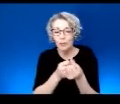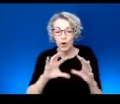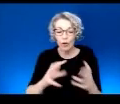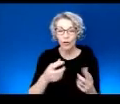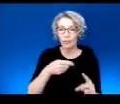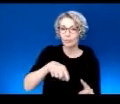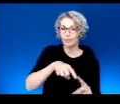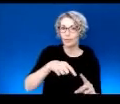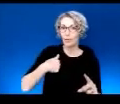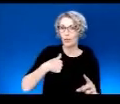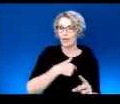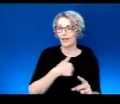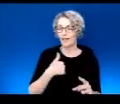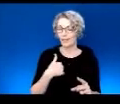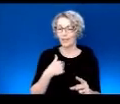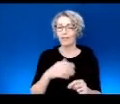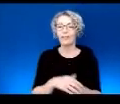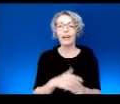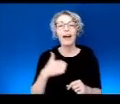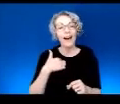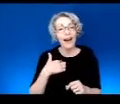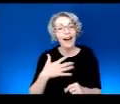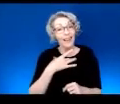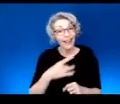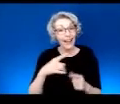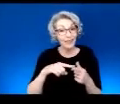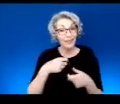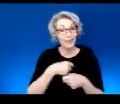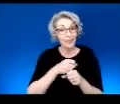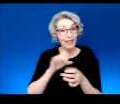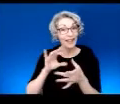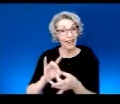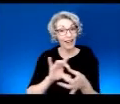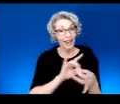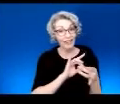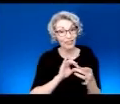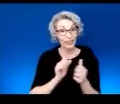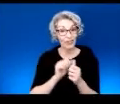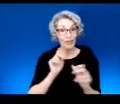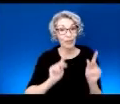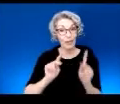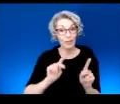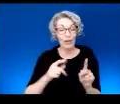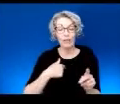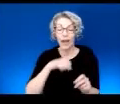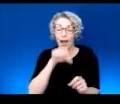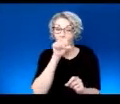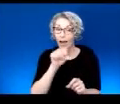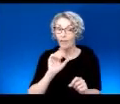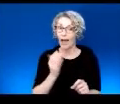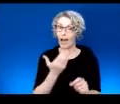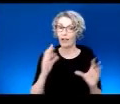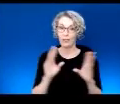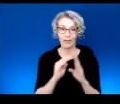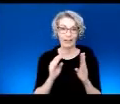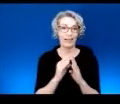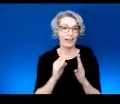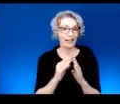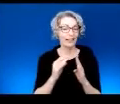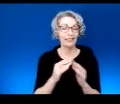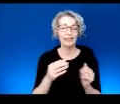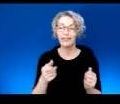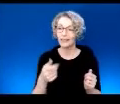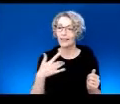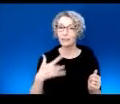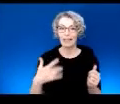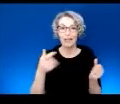provided. I like to make connections with people. I love our meetings. We get a lot of